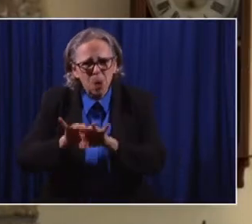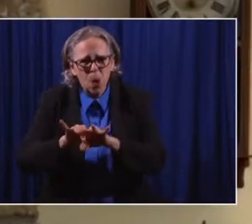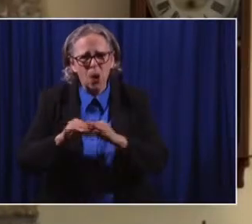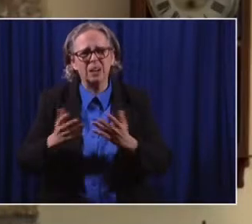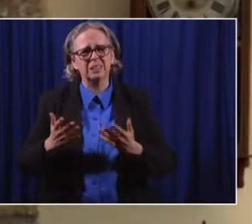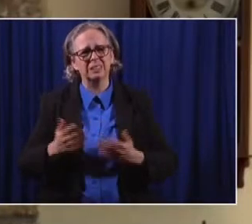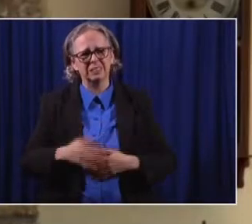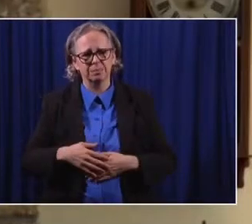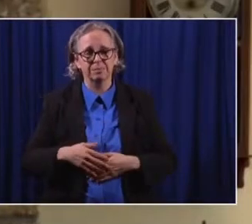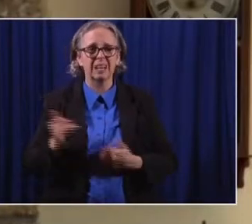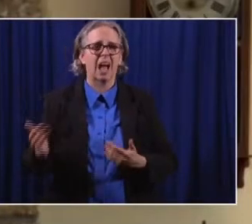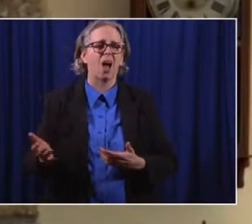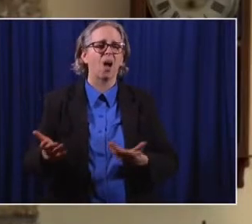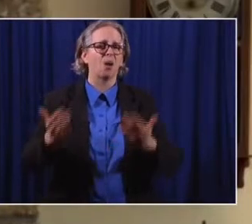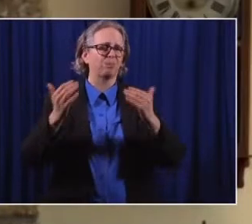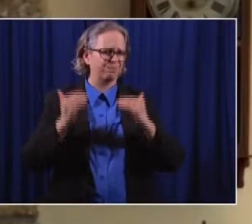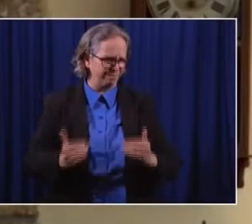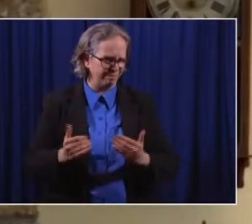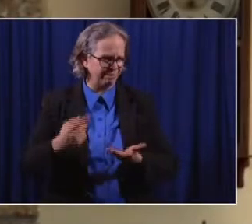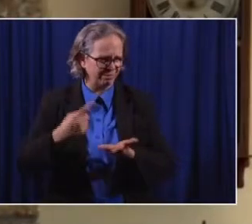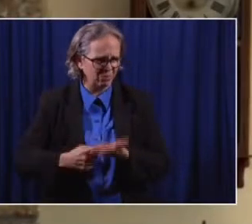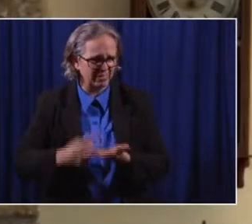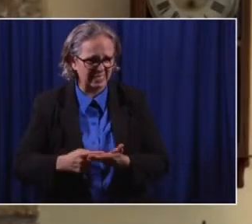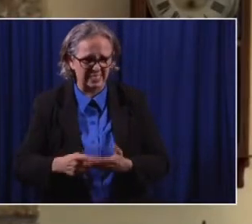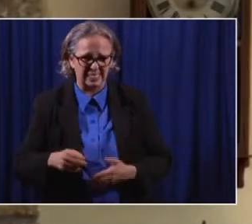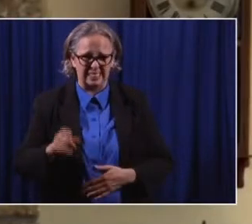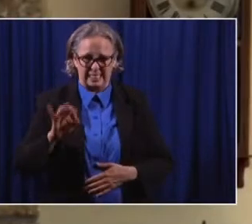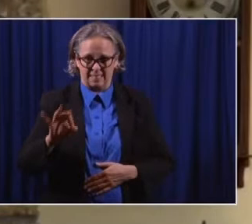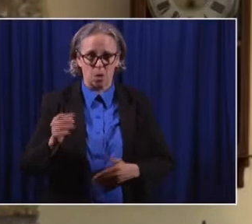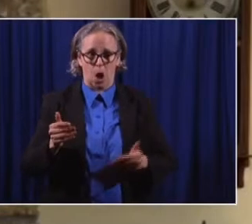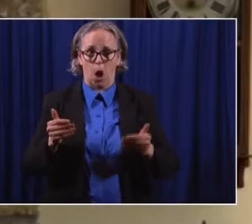be getting, as we move forward, we're going to have more